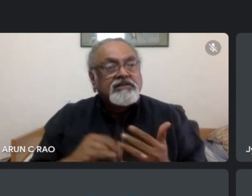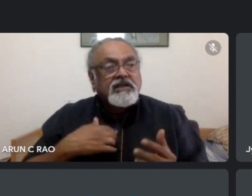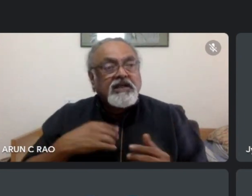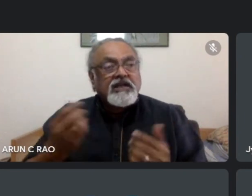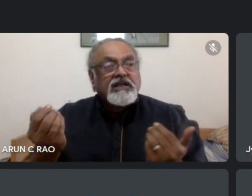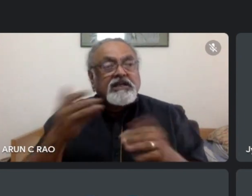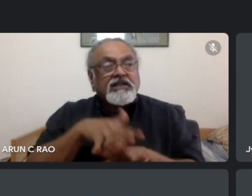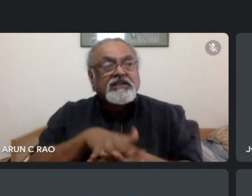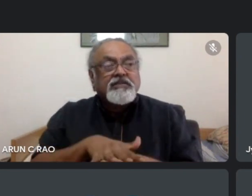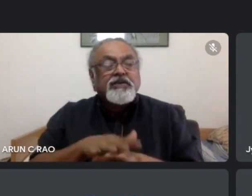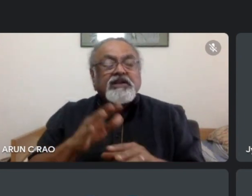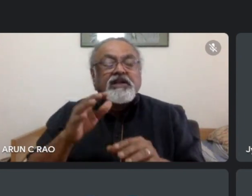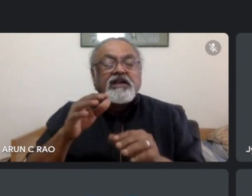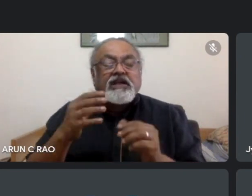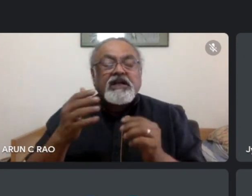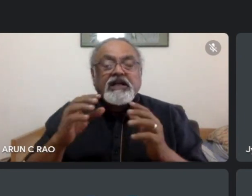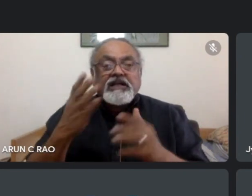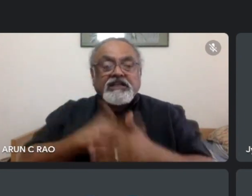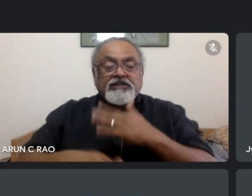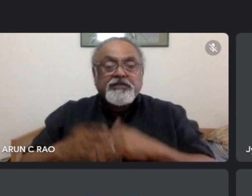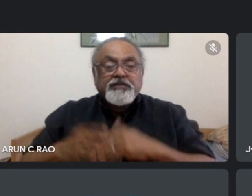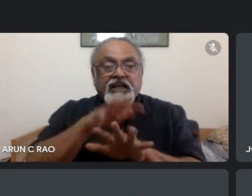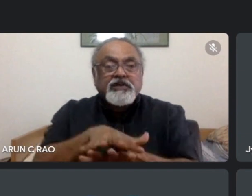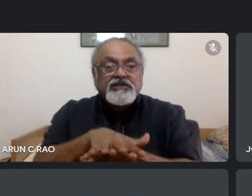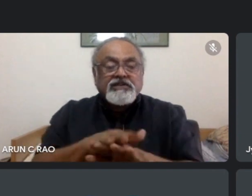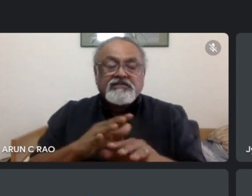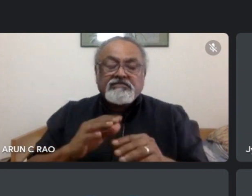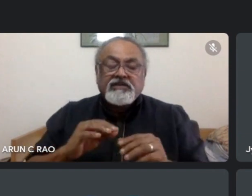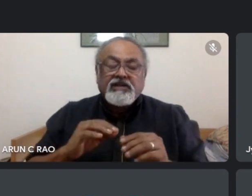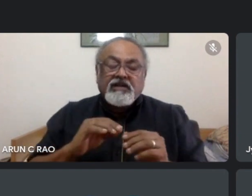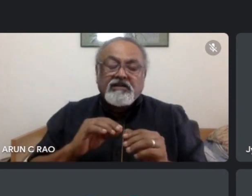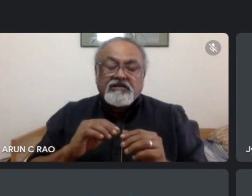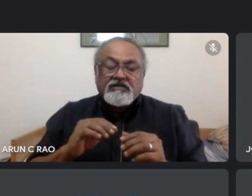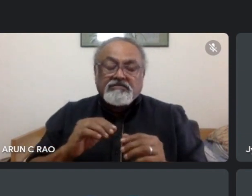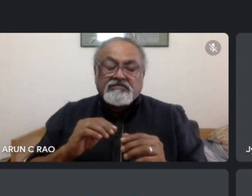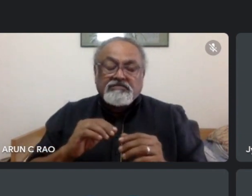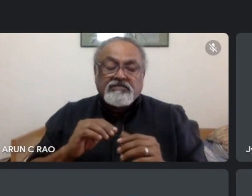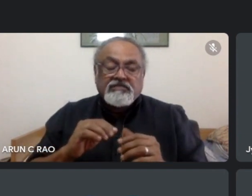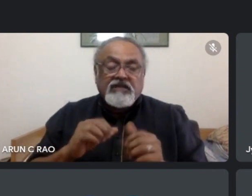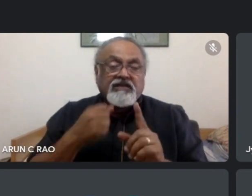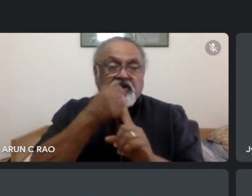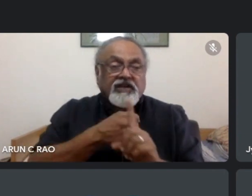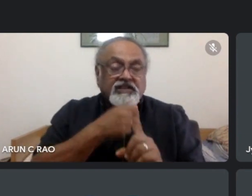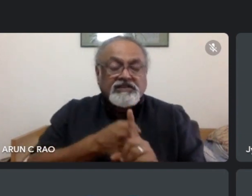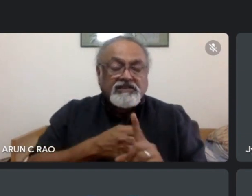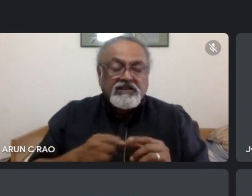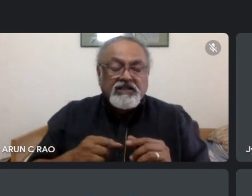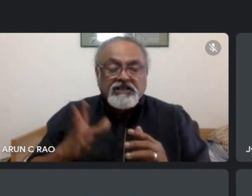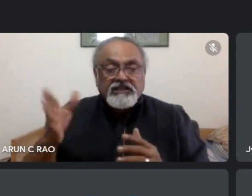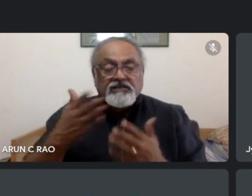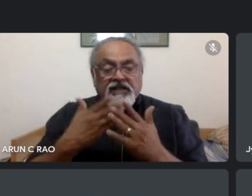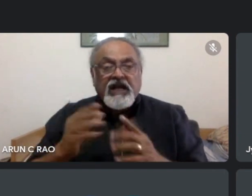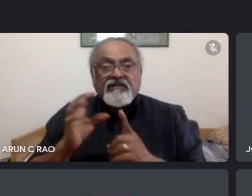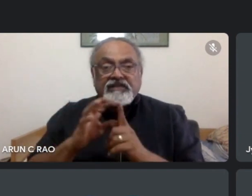inclusion advocate and an accessibility professional. He's a person with dyslexia, dysgraphia, and